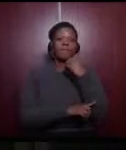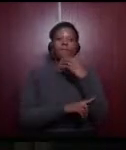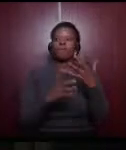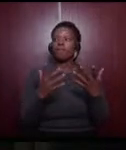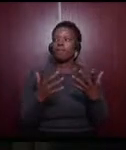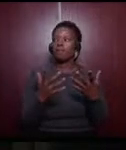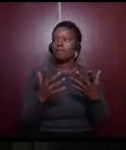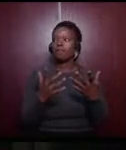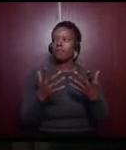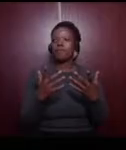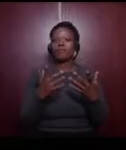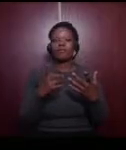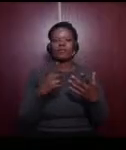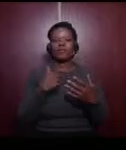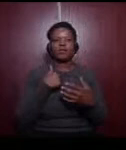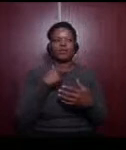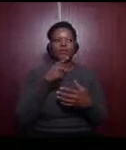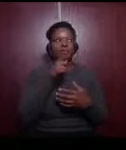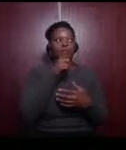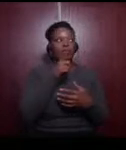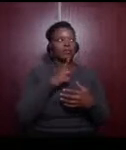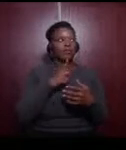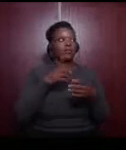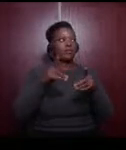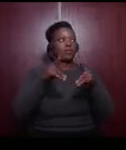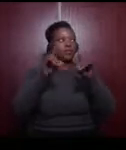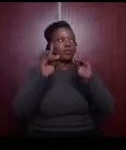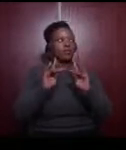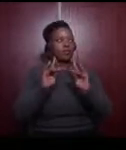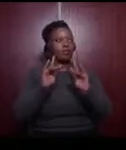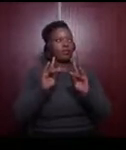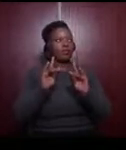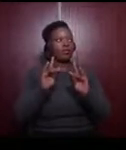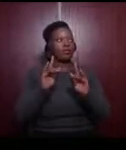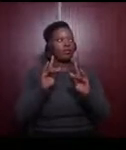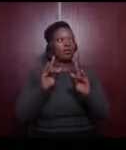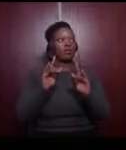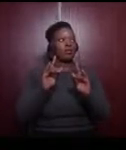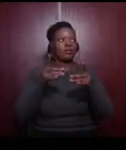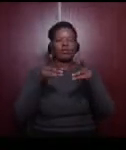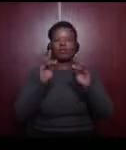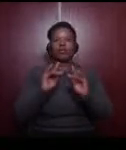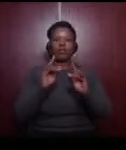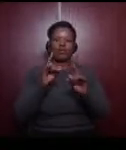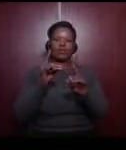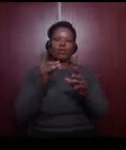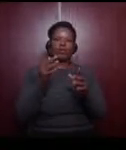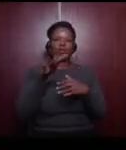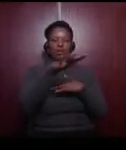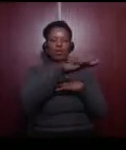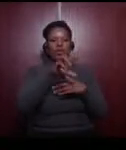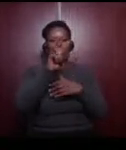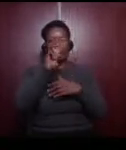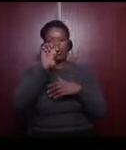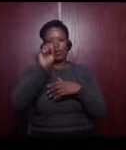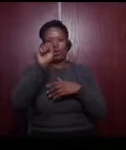one. Speaking right now is the chairperson of the Westside Park Community Crisis Committee, Bafana